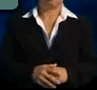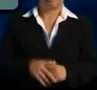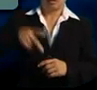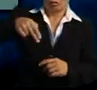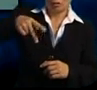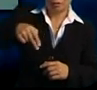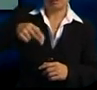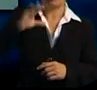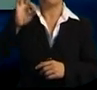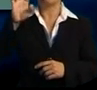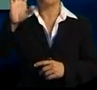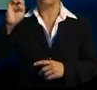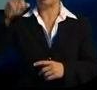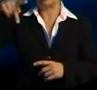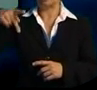forceps,